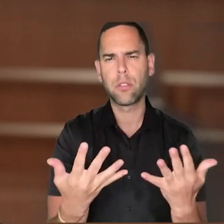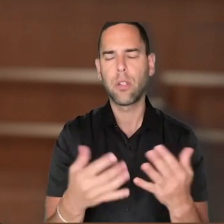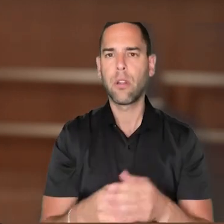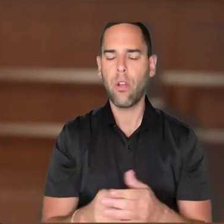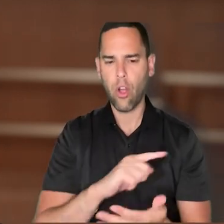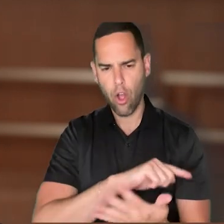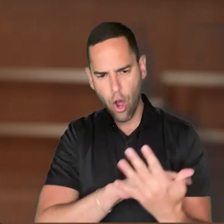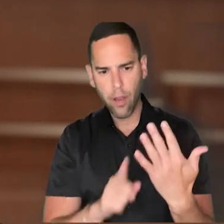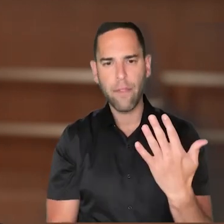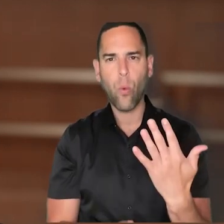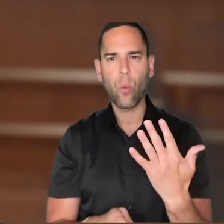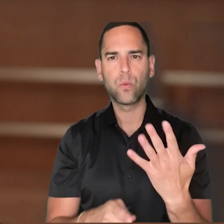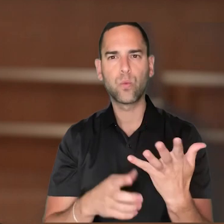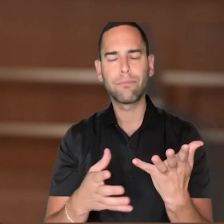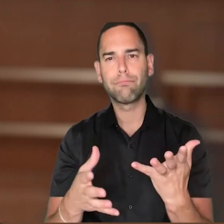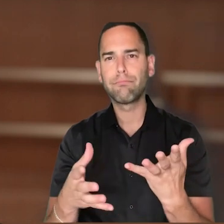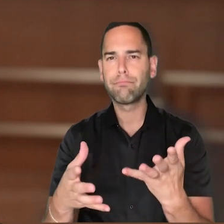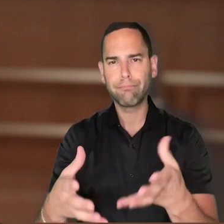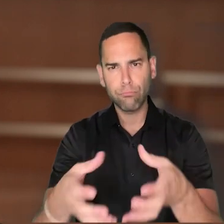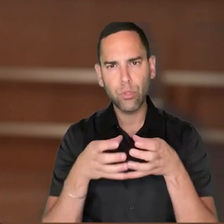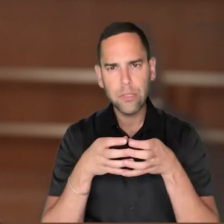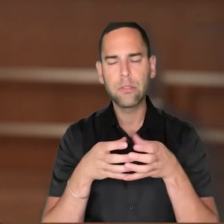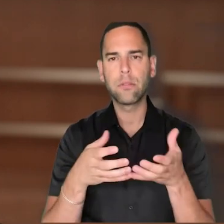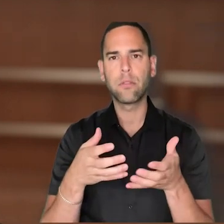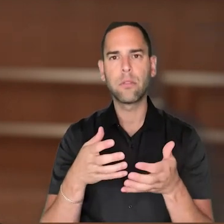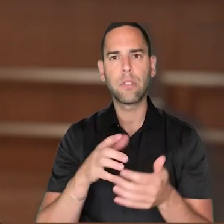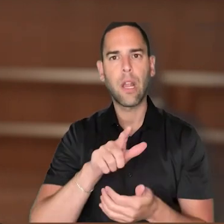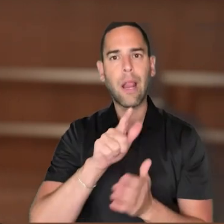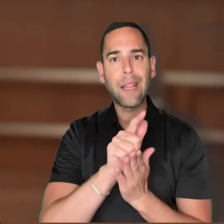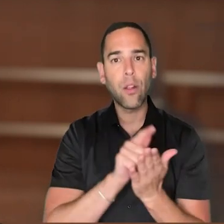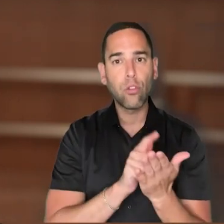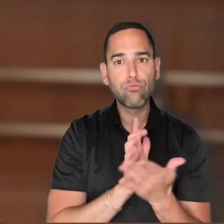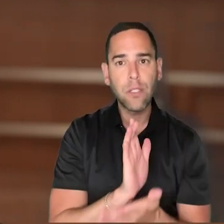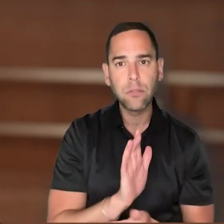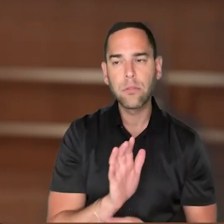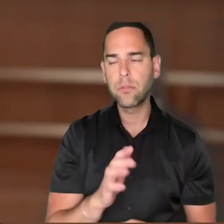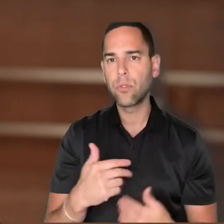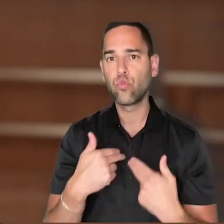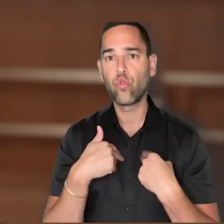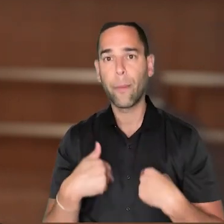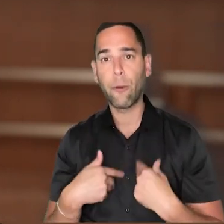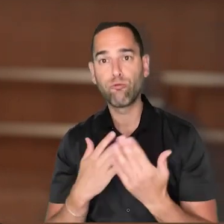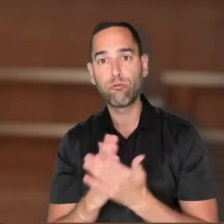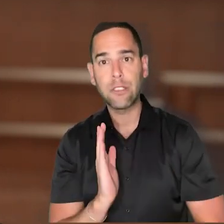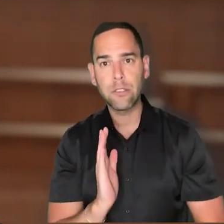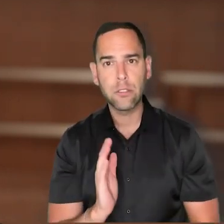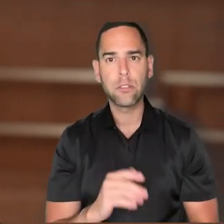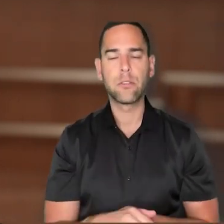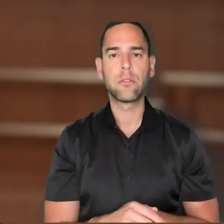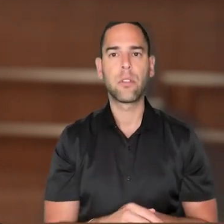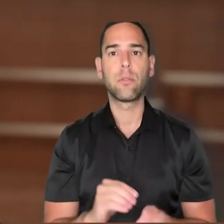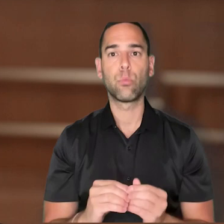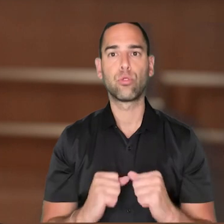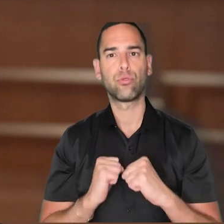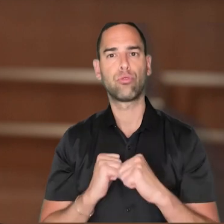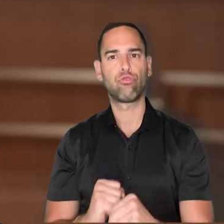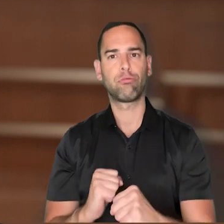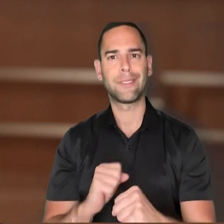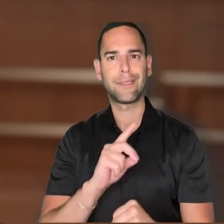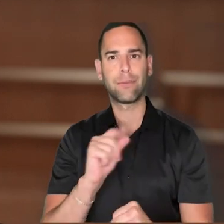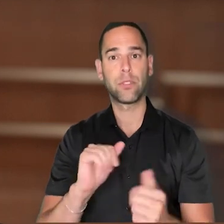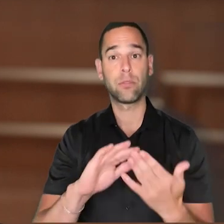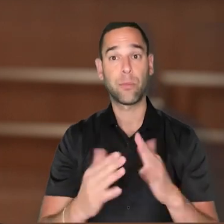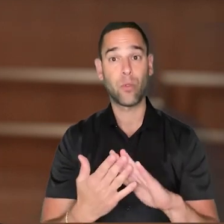and how the bringing together of legal rights and human rights and a